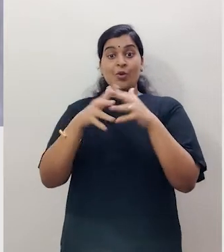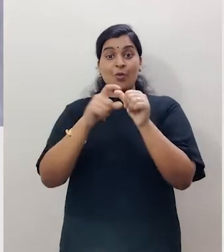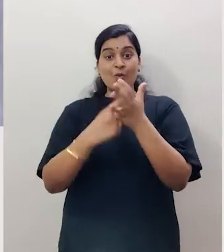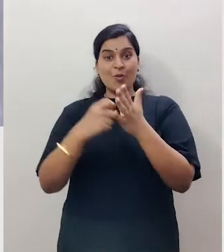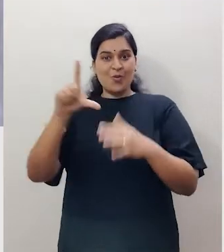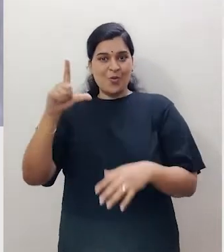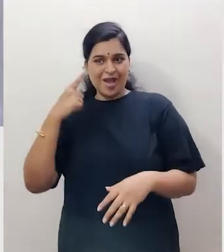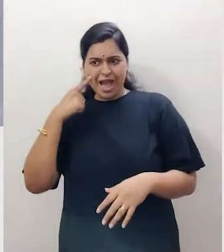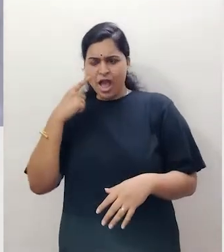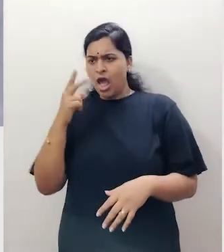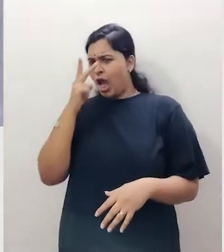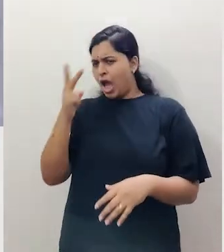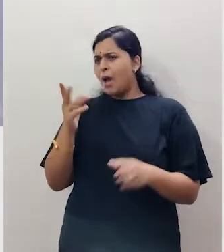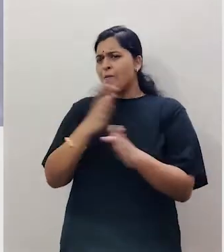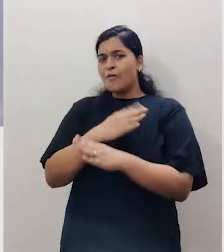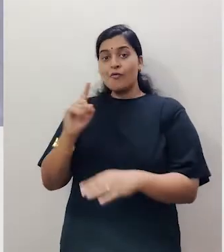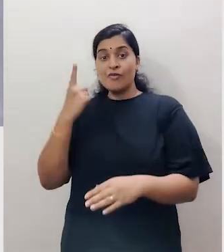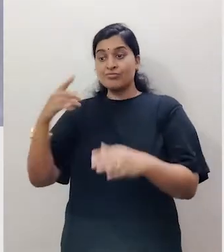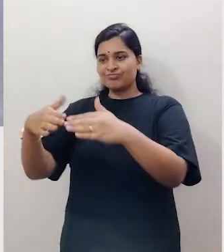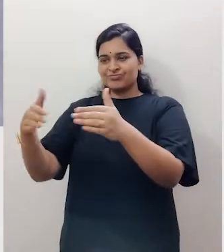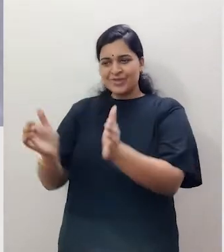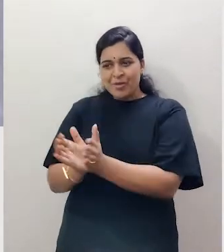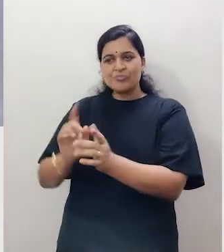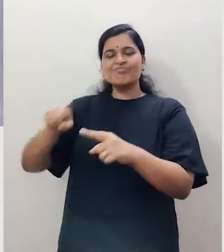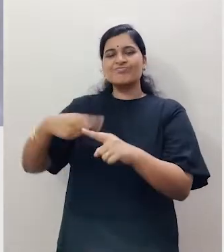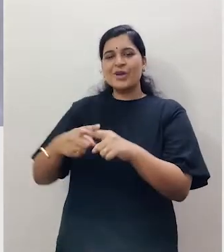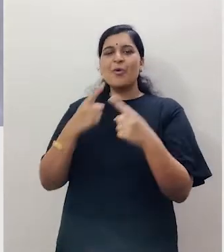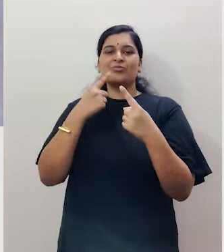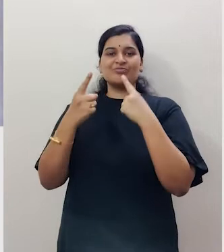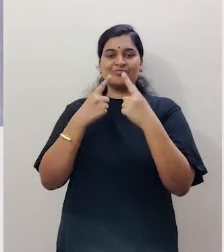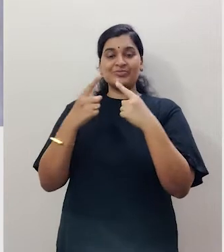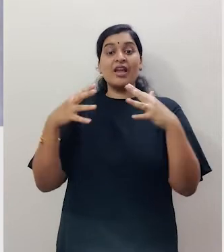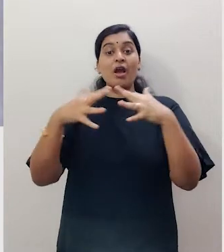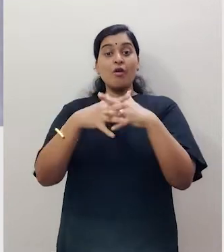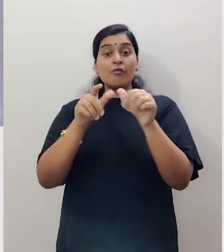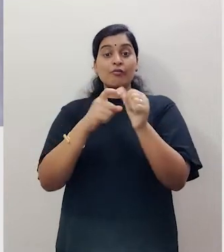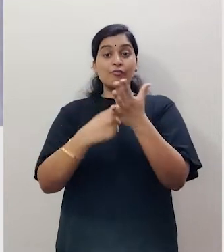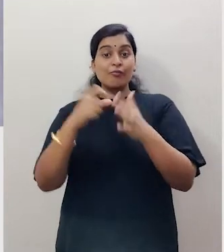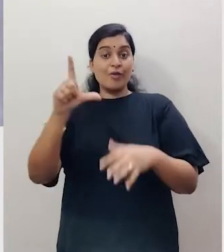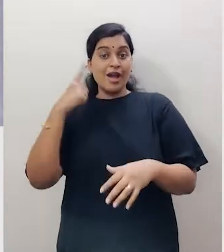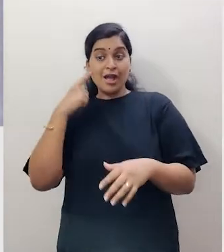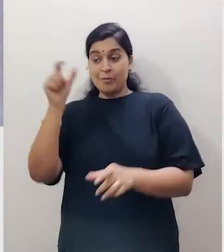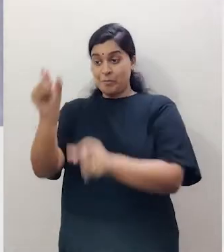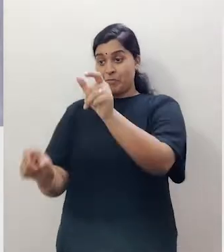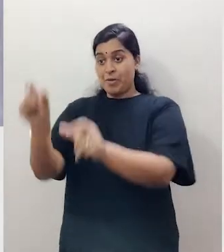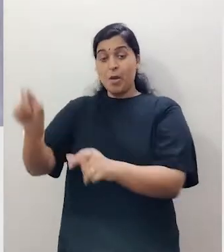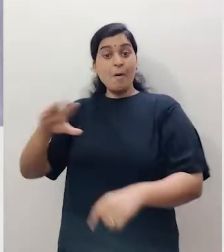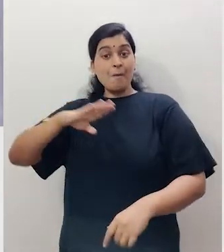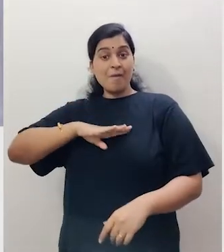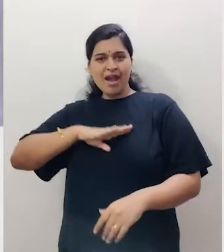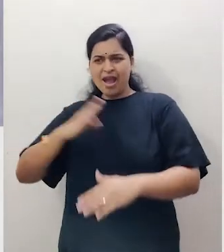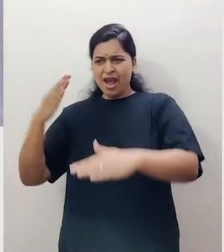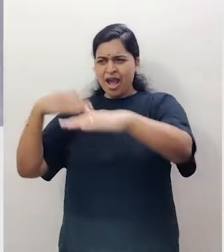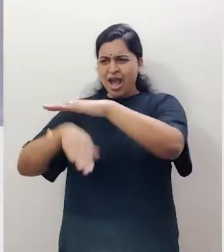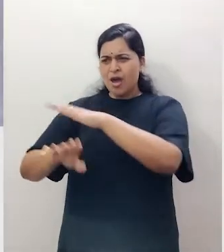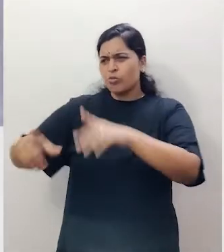talk a little bit about the community that it comes from. The Warlis are an ancient tribe from the Thane district of Maharashtra